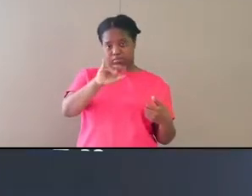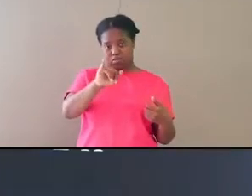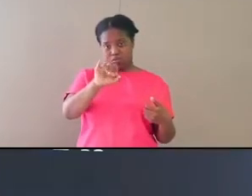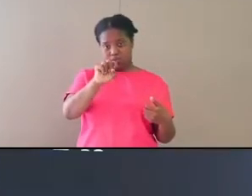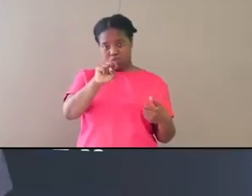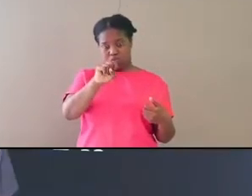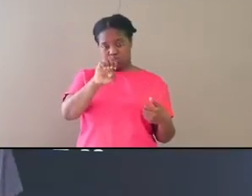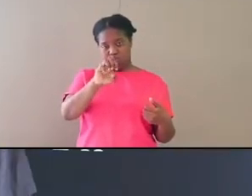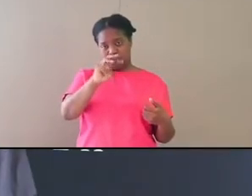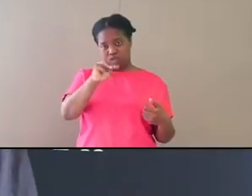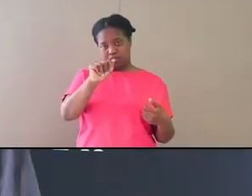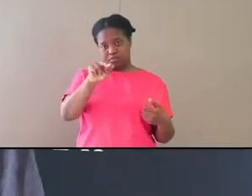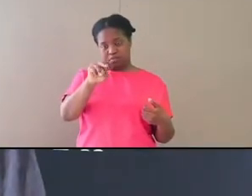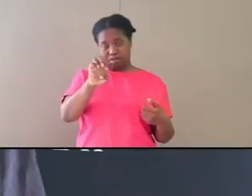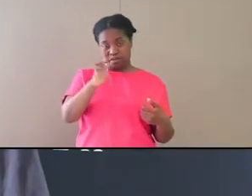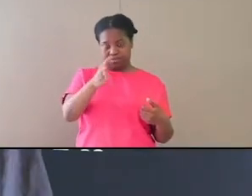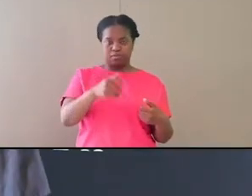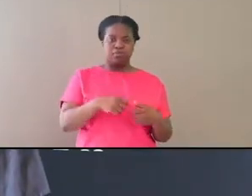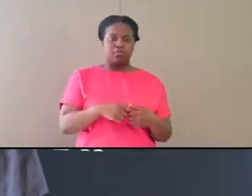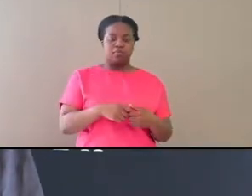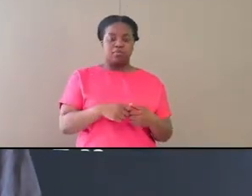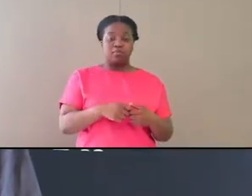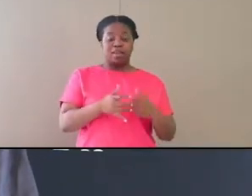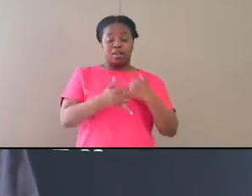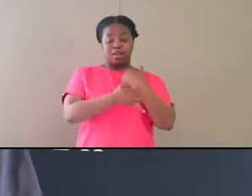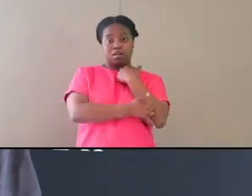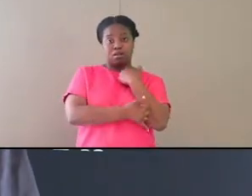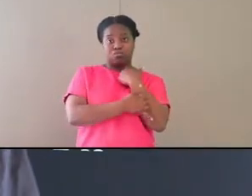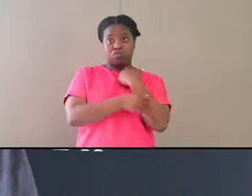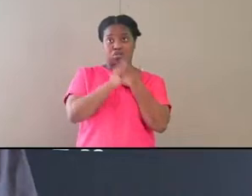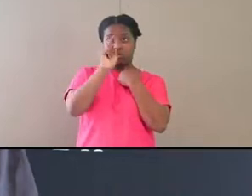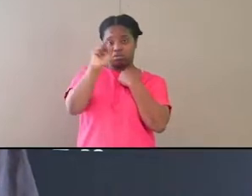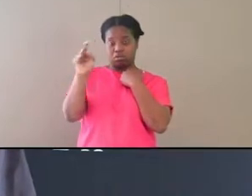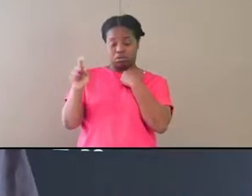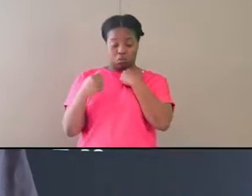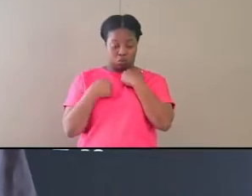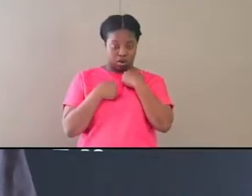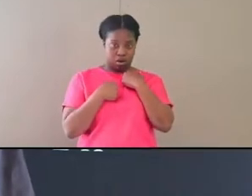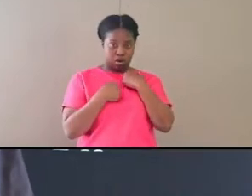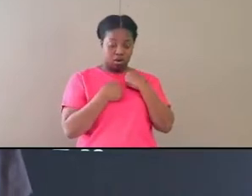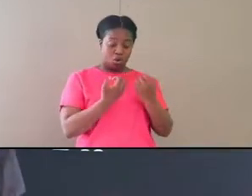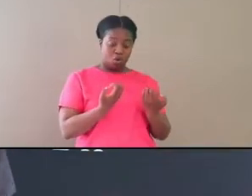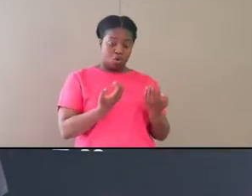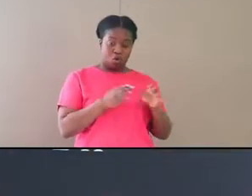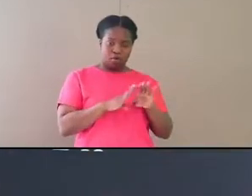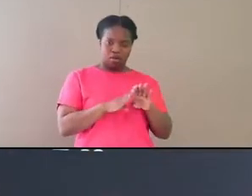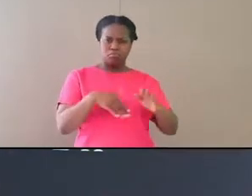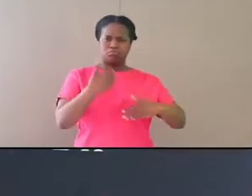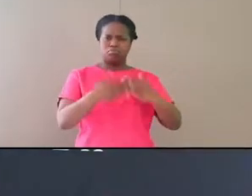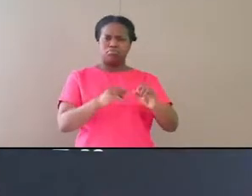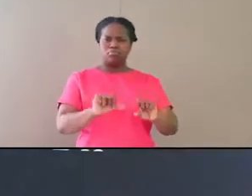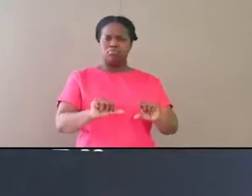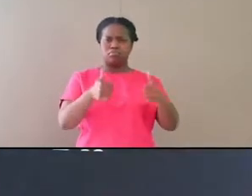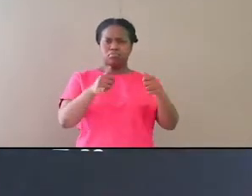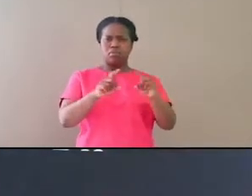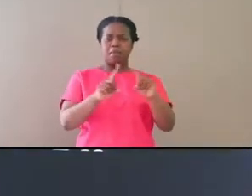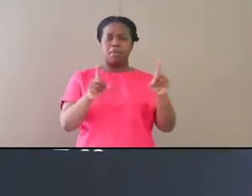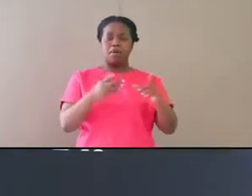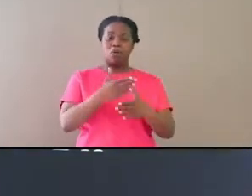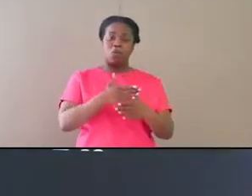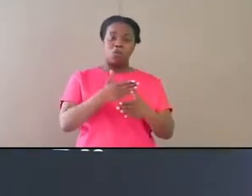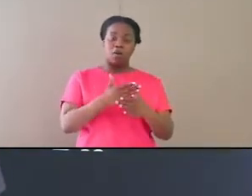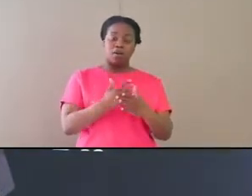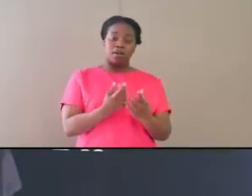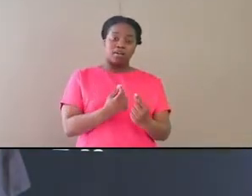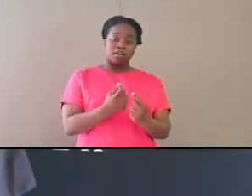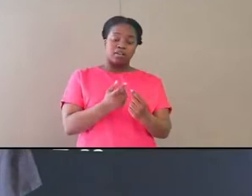SRD grant, you know, compared to other countries, we did really good work in rolling that out during COVID. But work that Wiseman did for